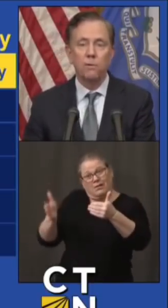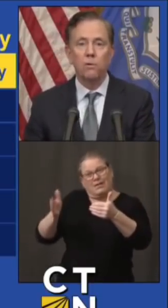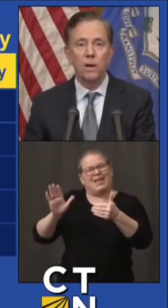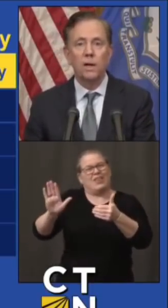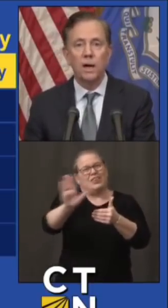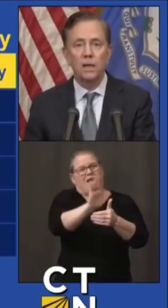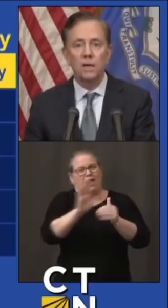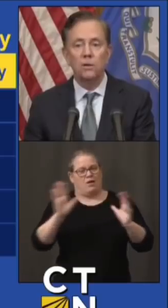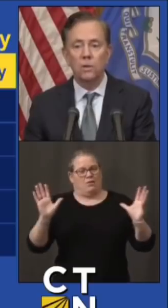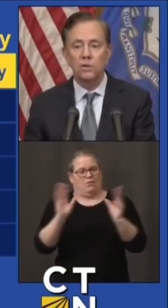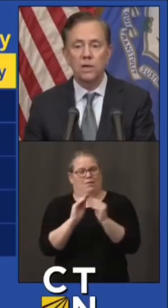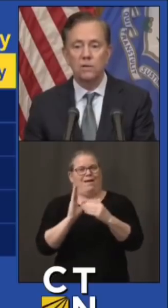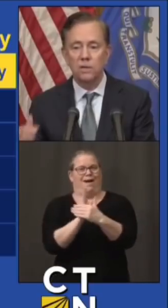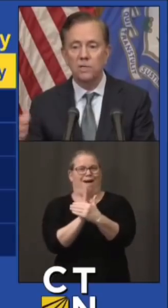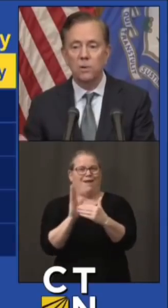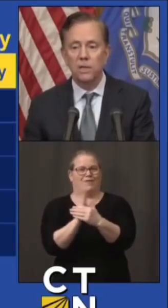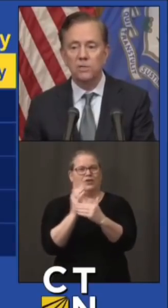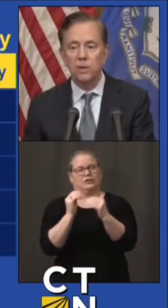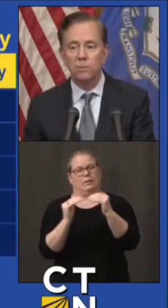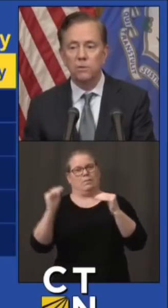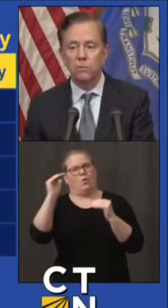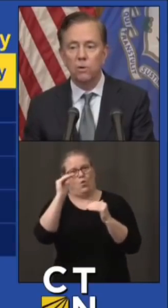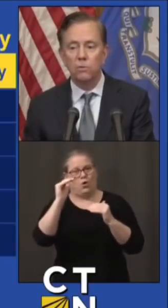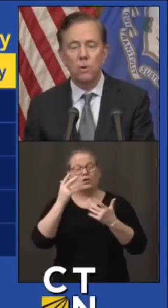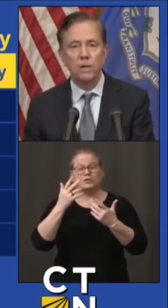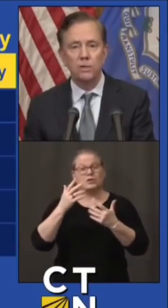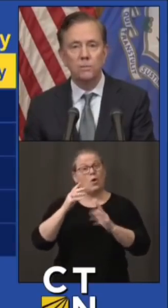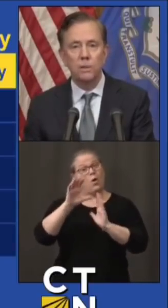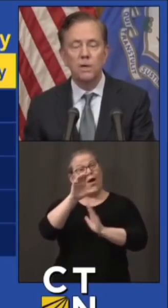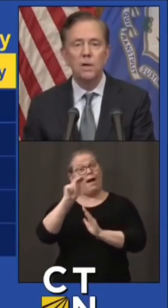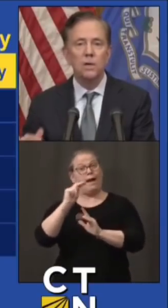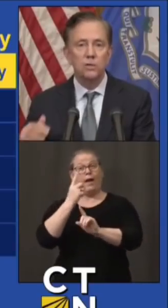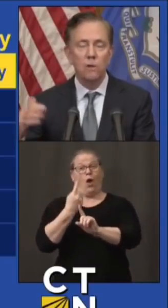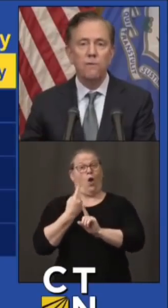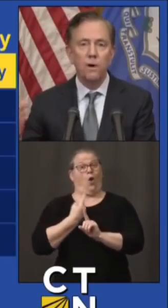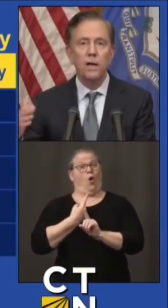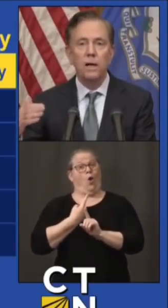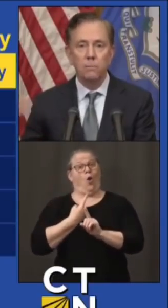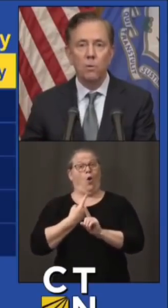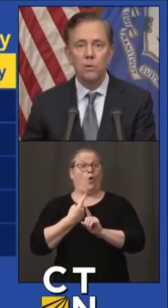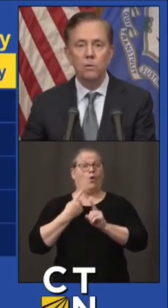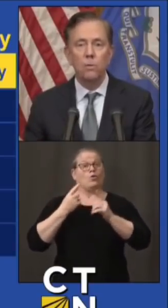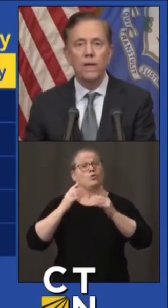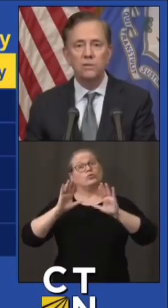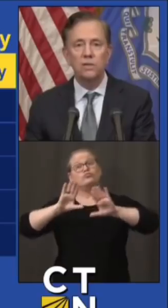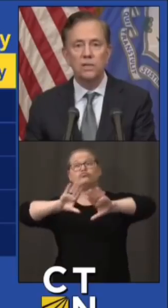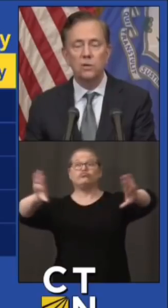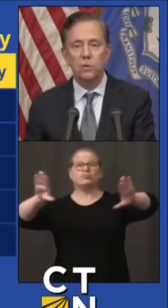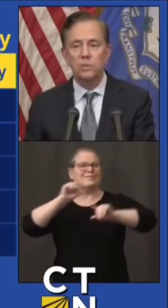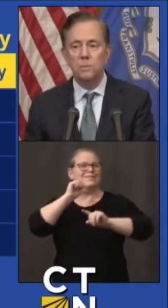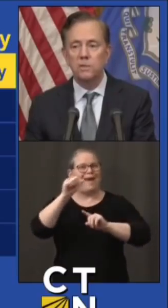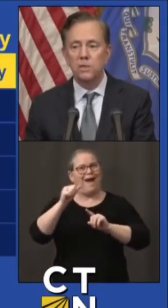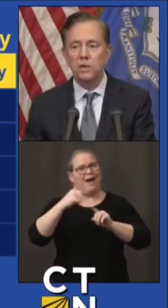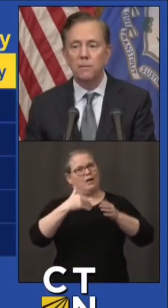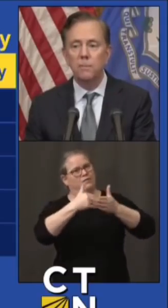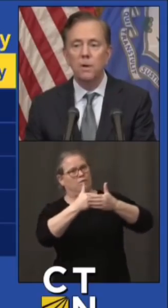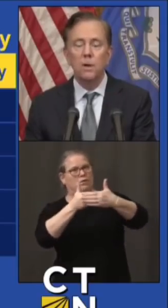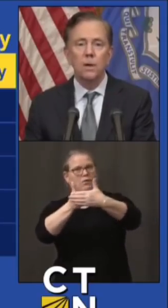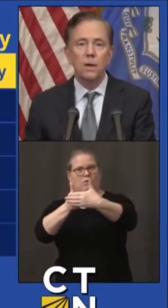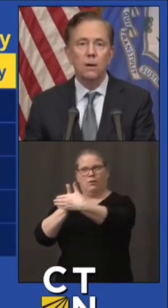said before, we're not an island unto ourselves. That's why these numbers are worth watching. But so far now, more than a week since